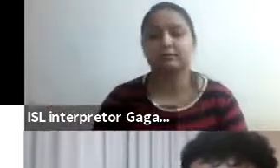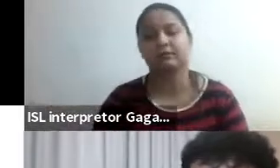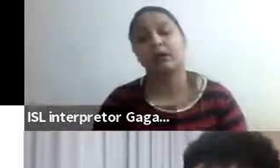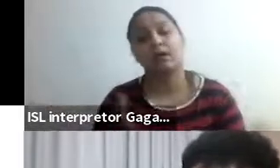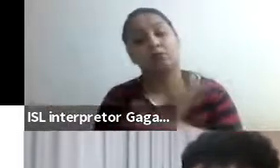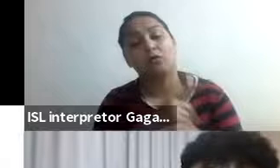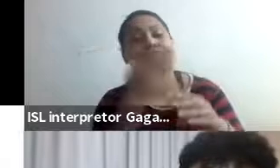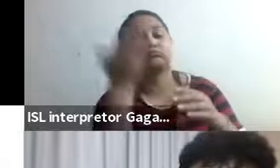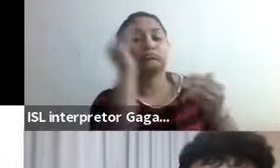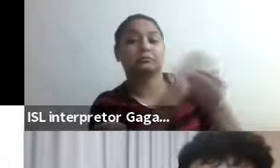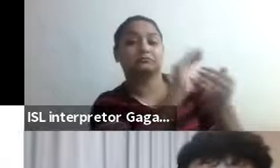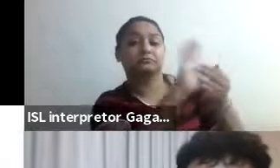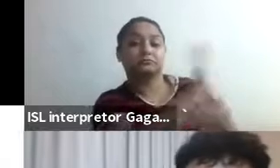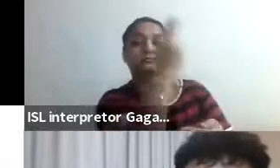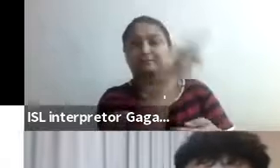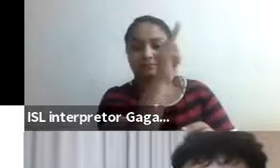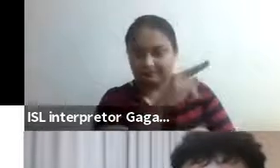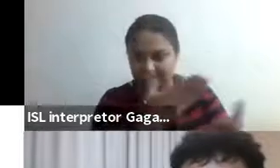the archives for this exhibition.